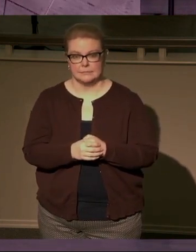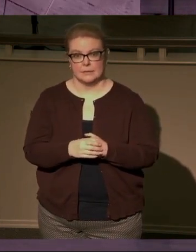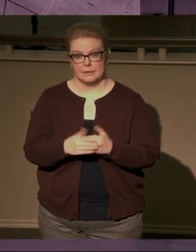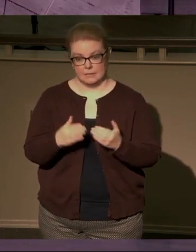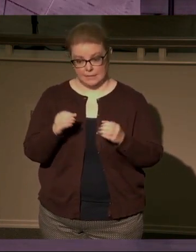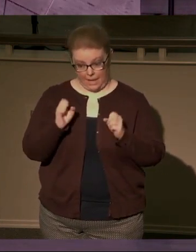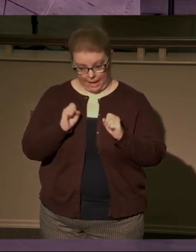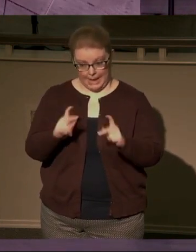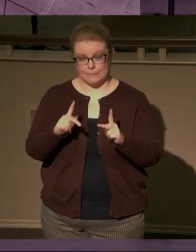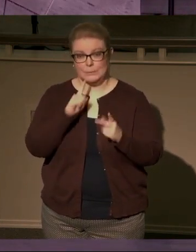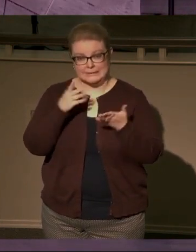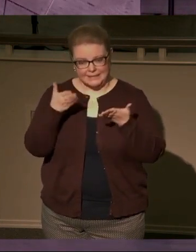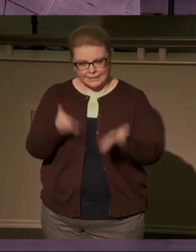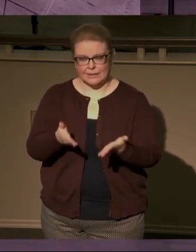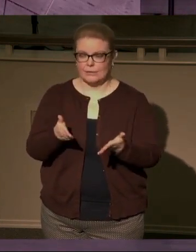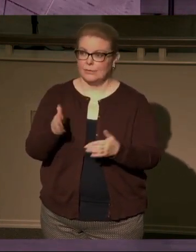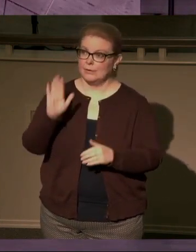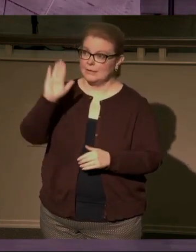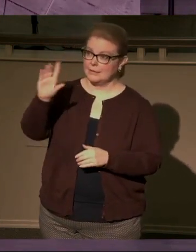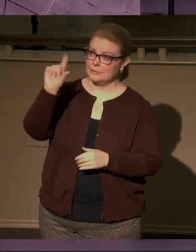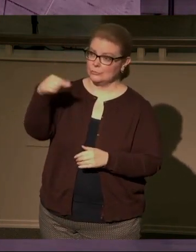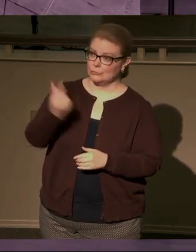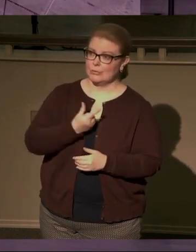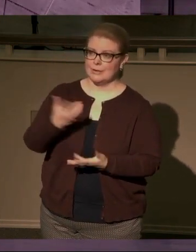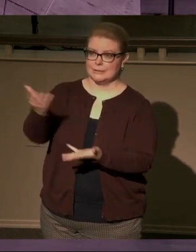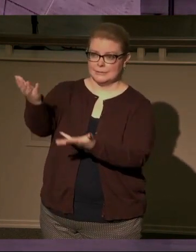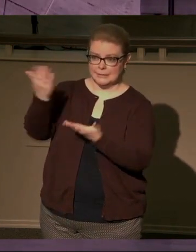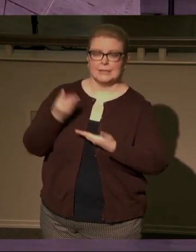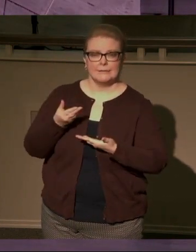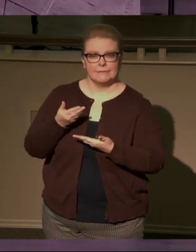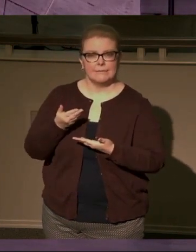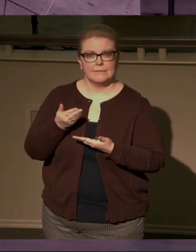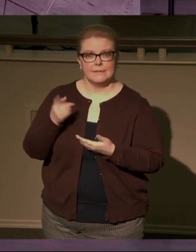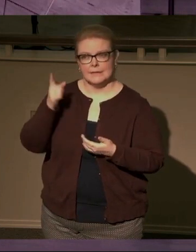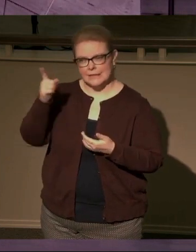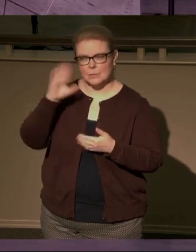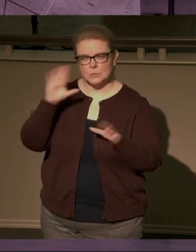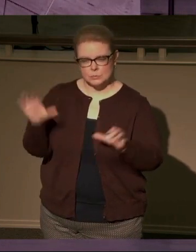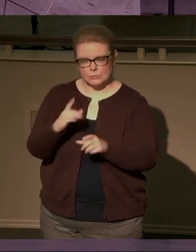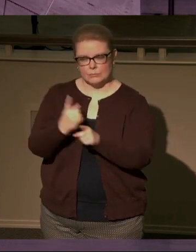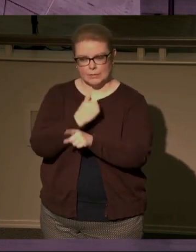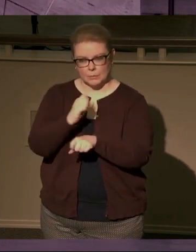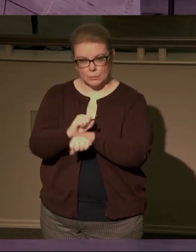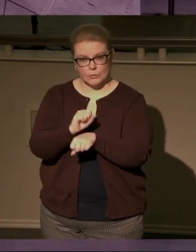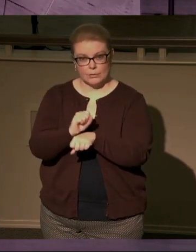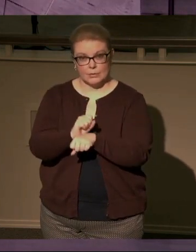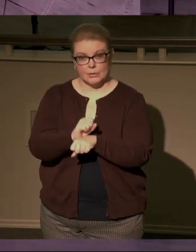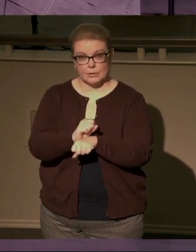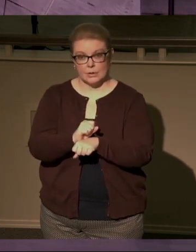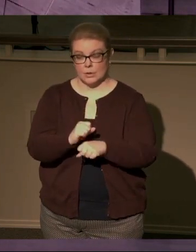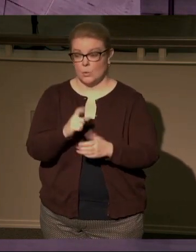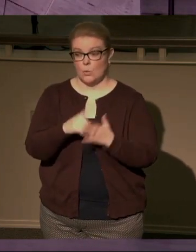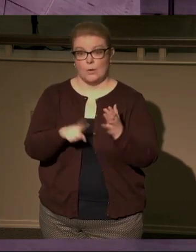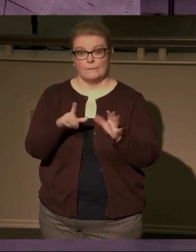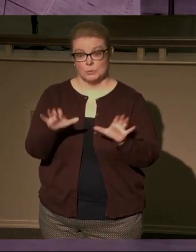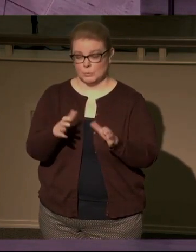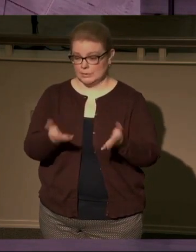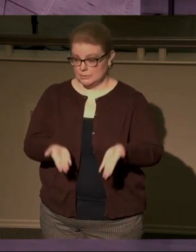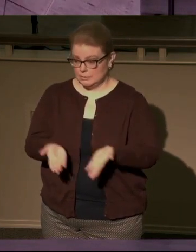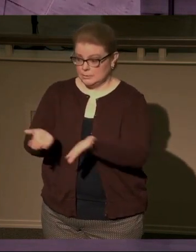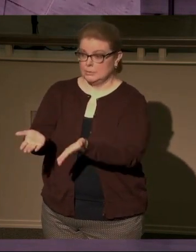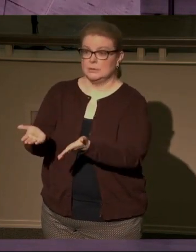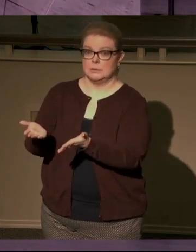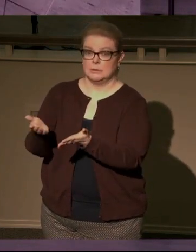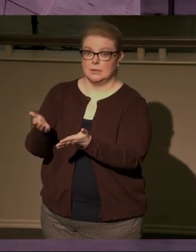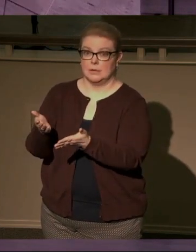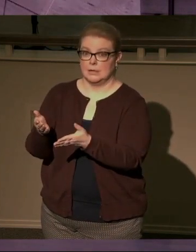God has been poured out, and God will do that work. Listen, what you've got to do is get them to Christ and value his